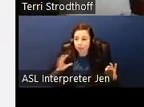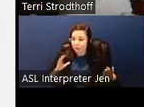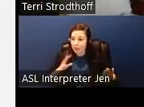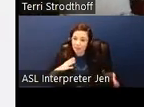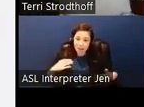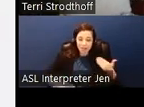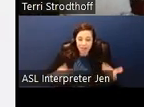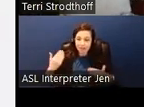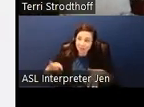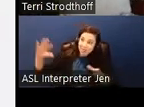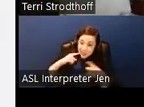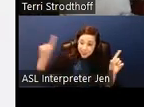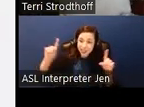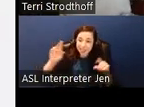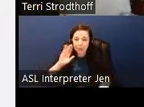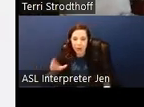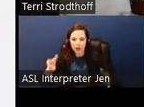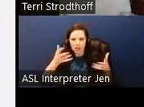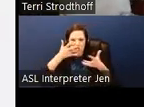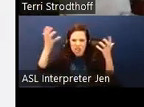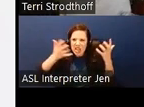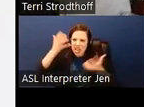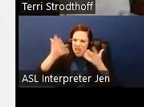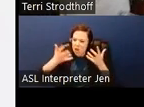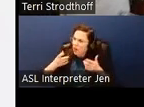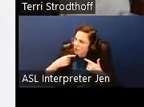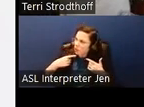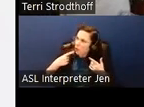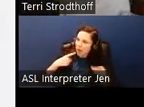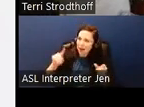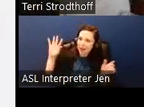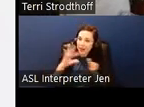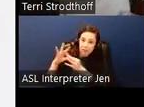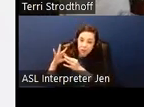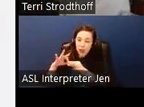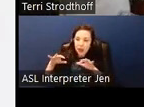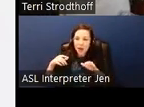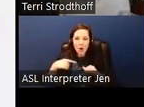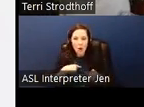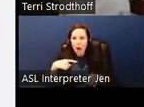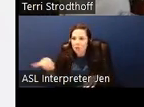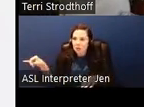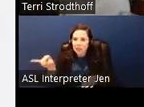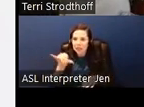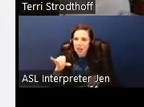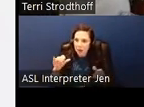Screaming, hollering, gathering attention to get the attachment, or do I need to be like a little mini me